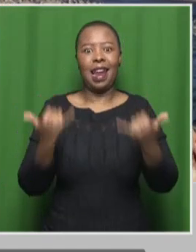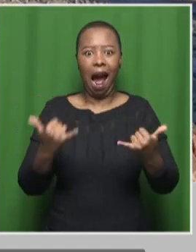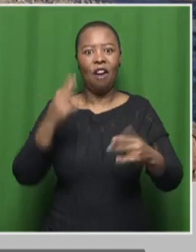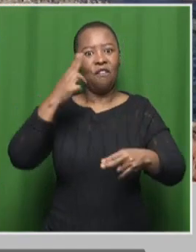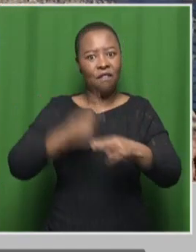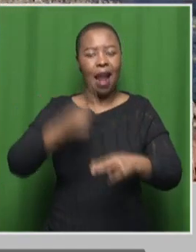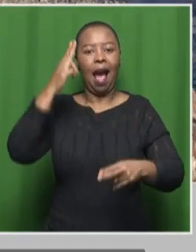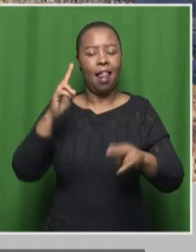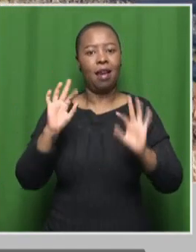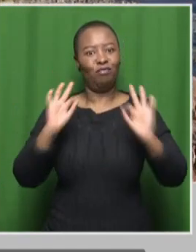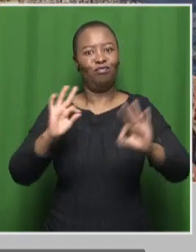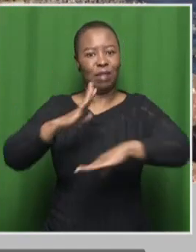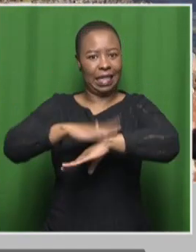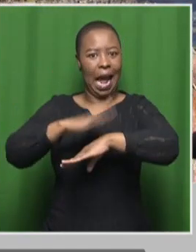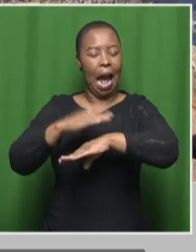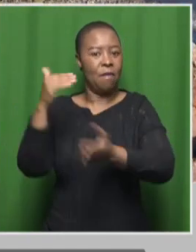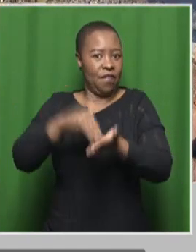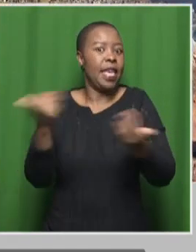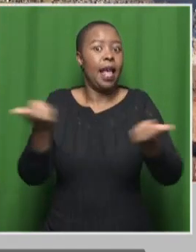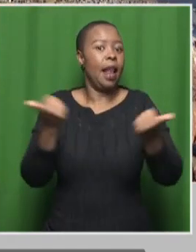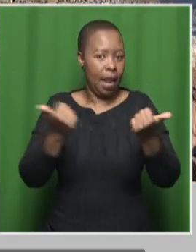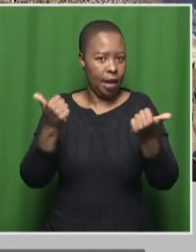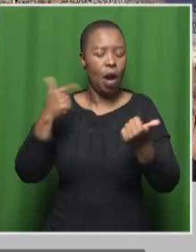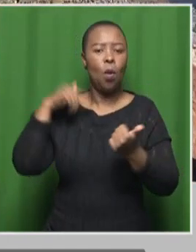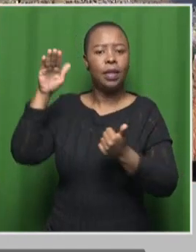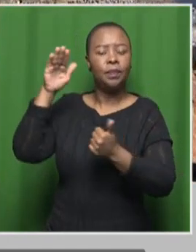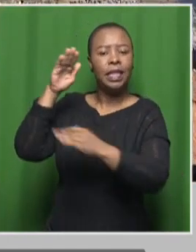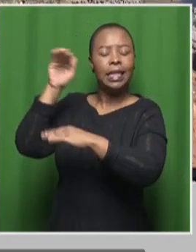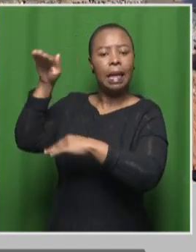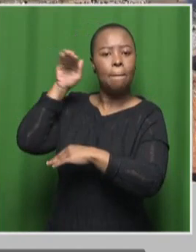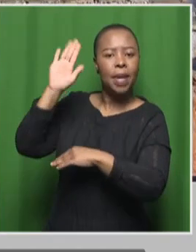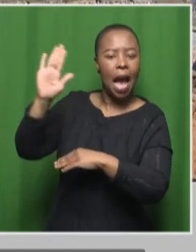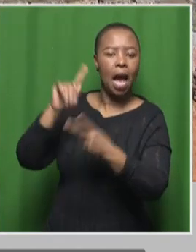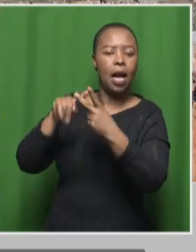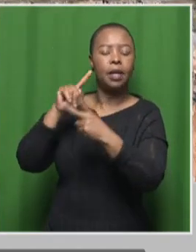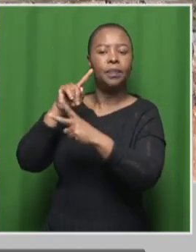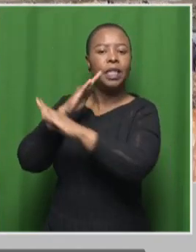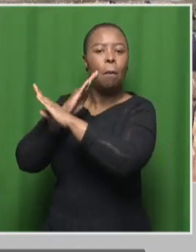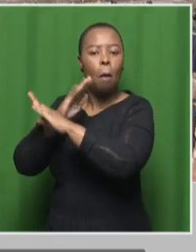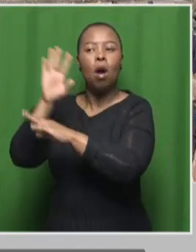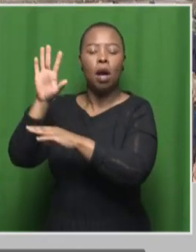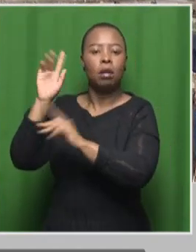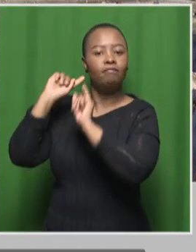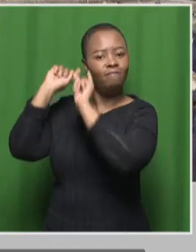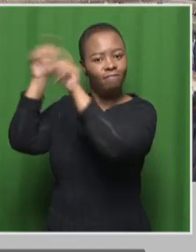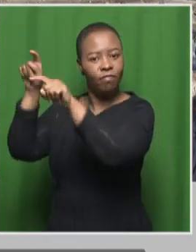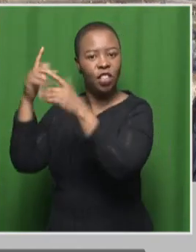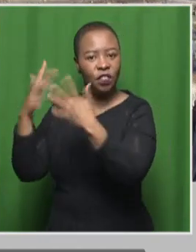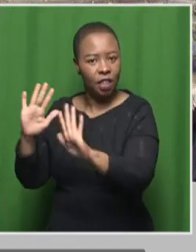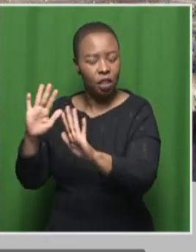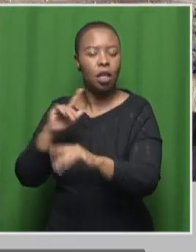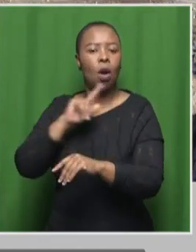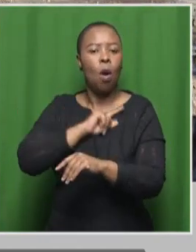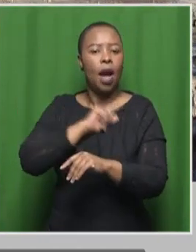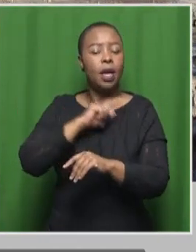come where we have gone to Zambia and Zimbabwe. Remember that this was triggered also by the announcement